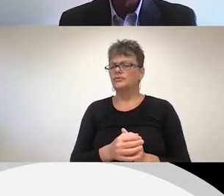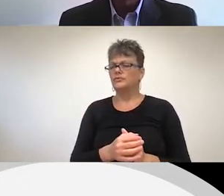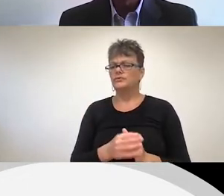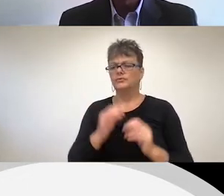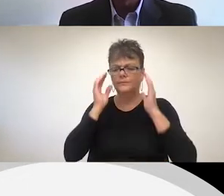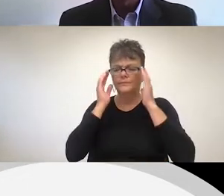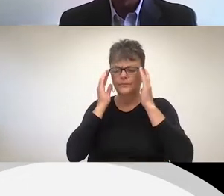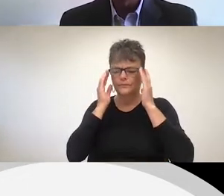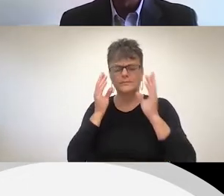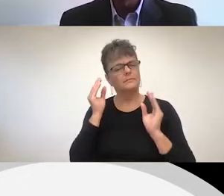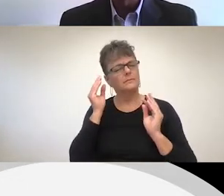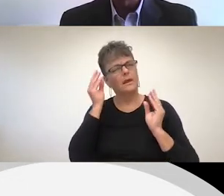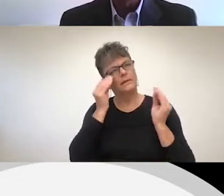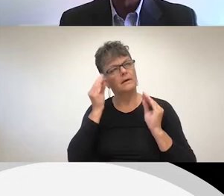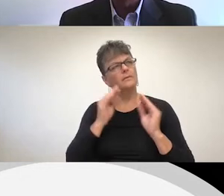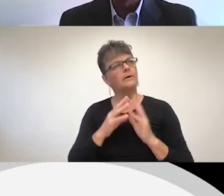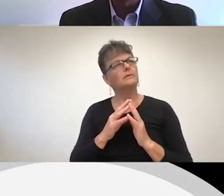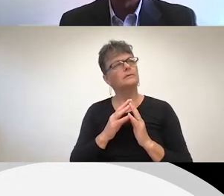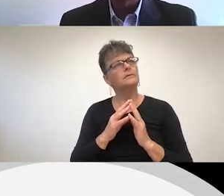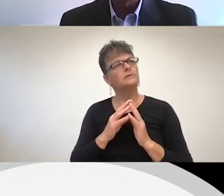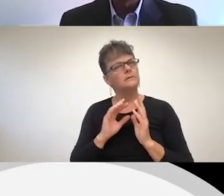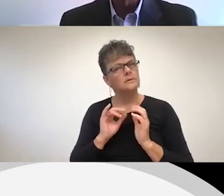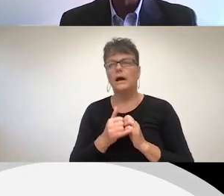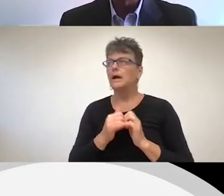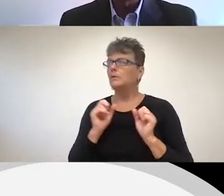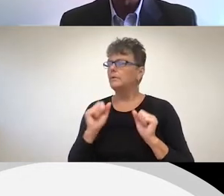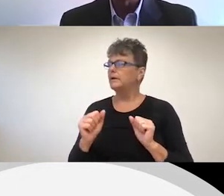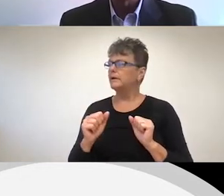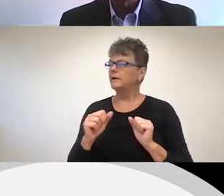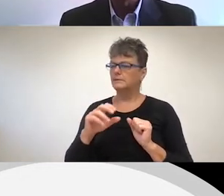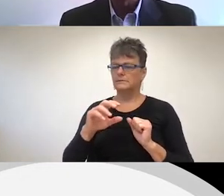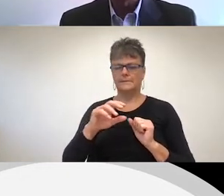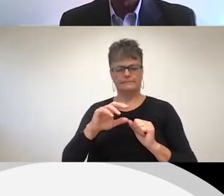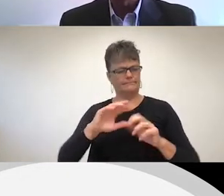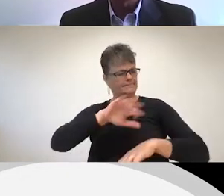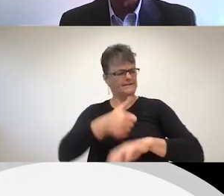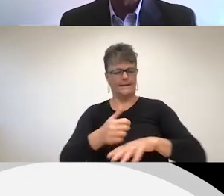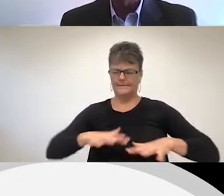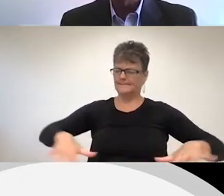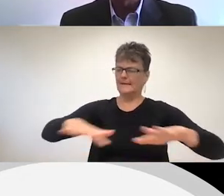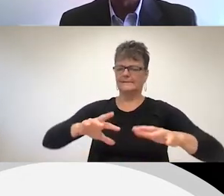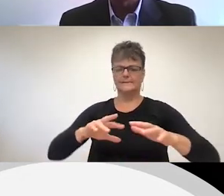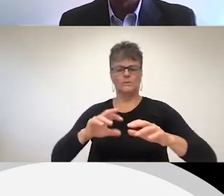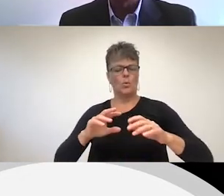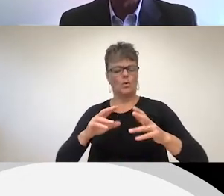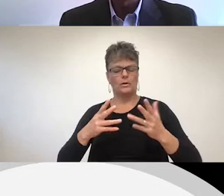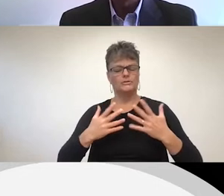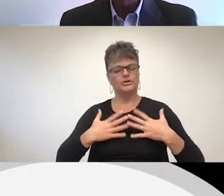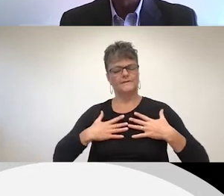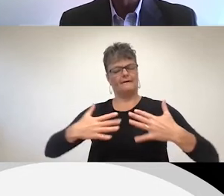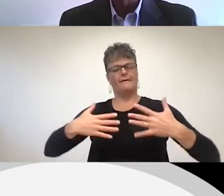of intentionally building space and opportunities for reconnection and those points to flourish as